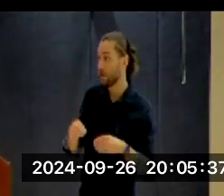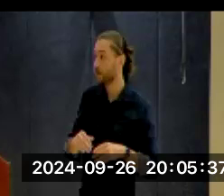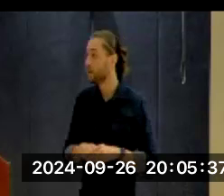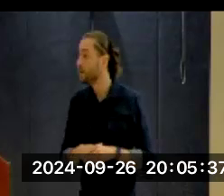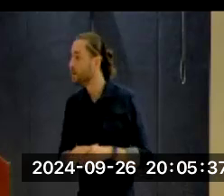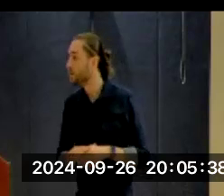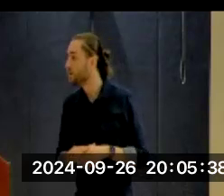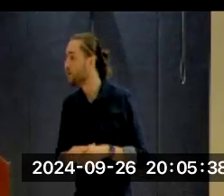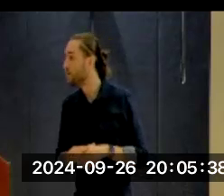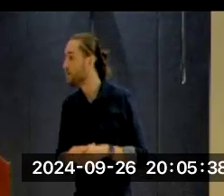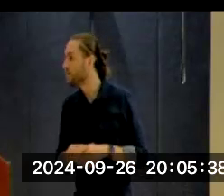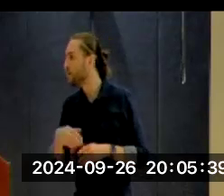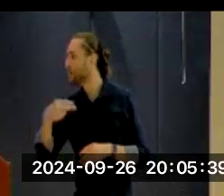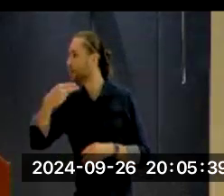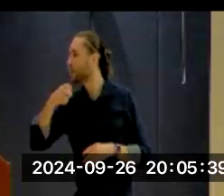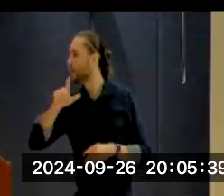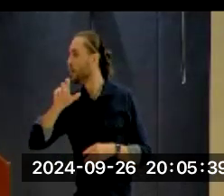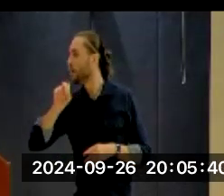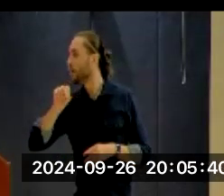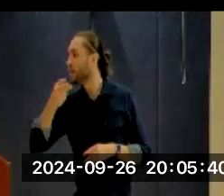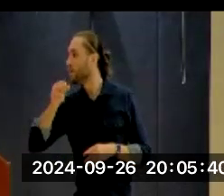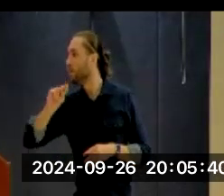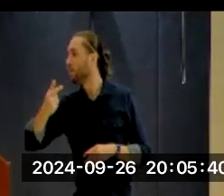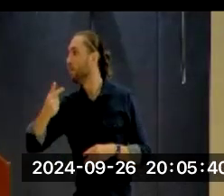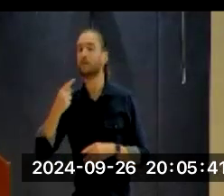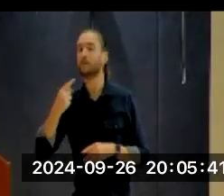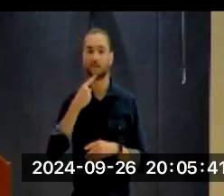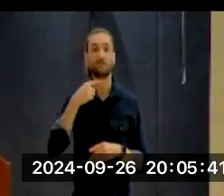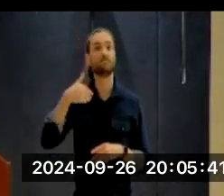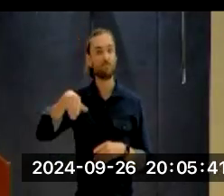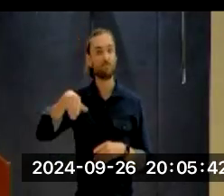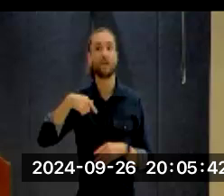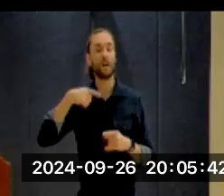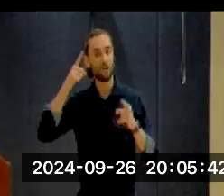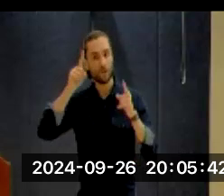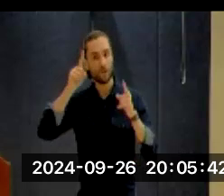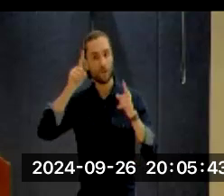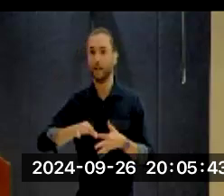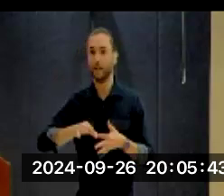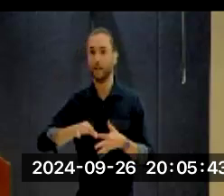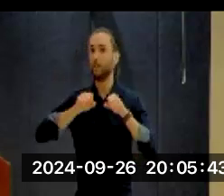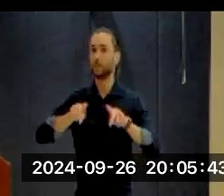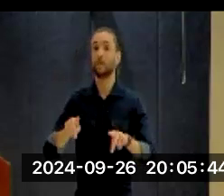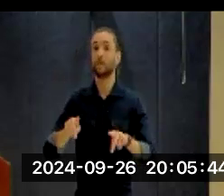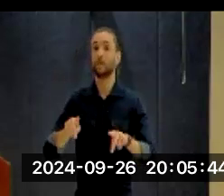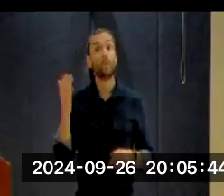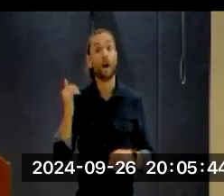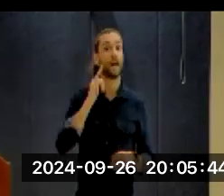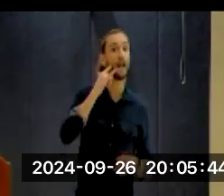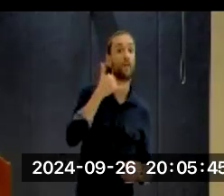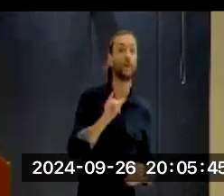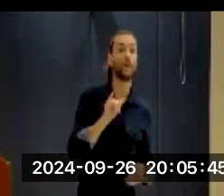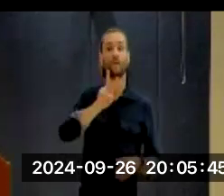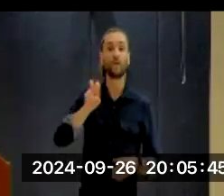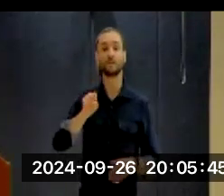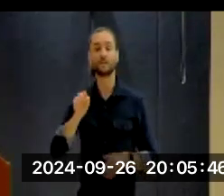I completely agree. I think we also have a really unique opportunity because of California versus hate. One of the things that I